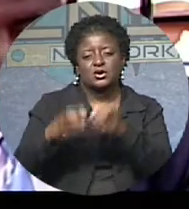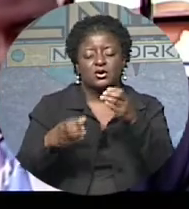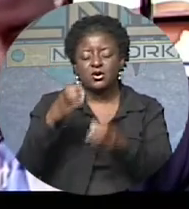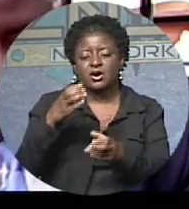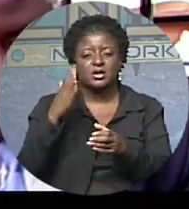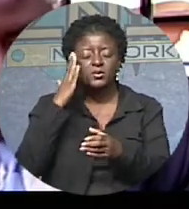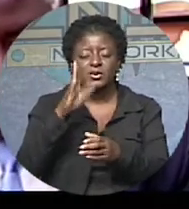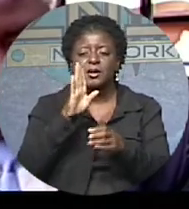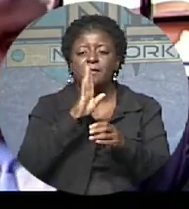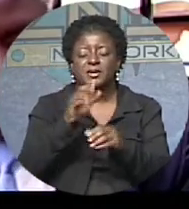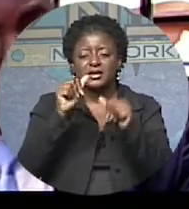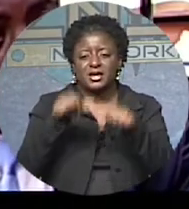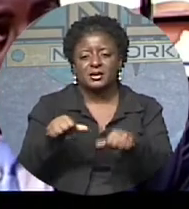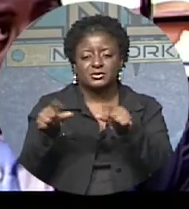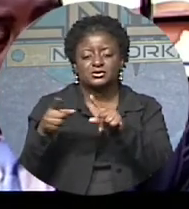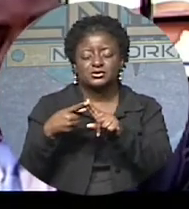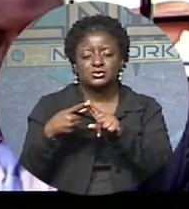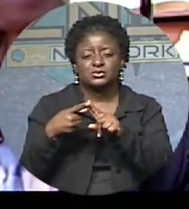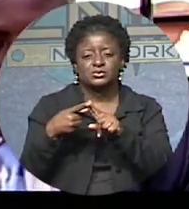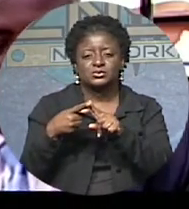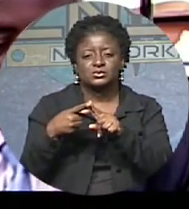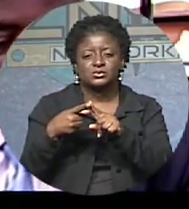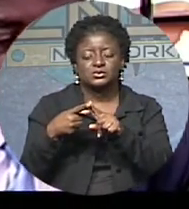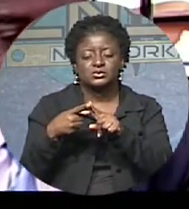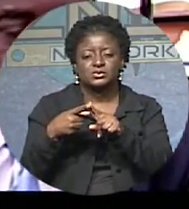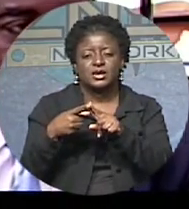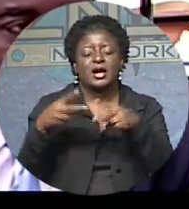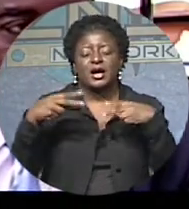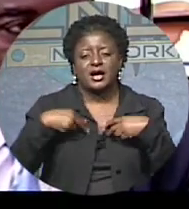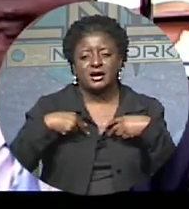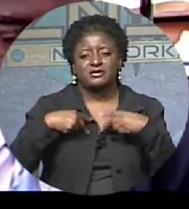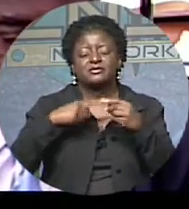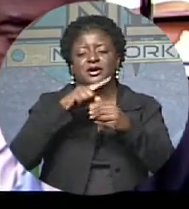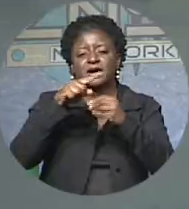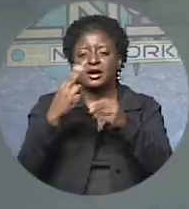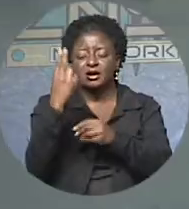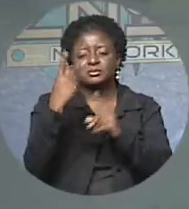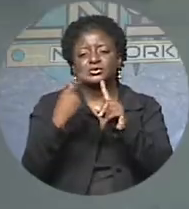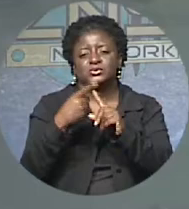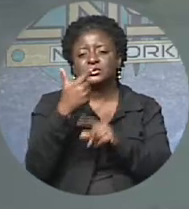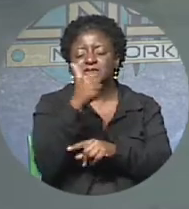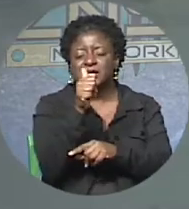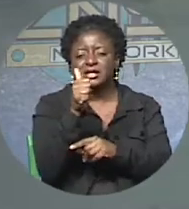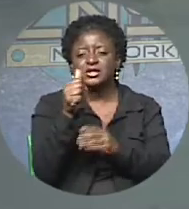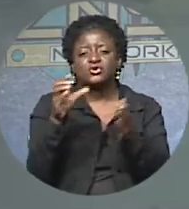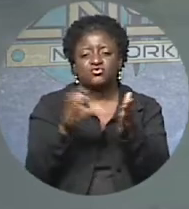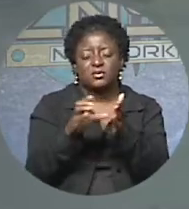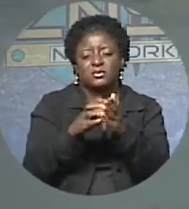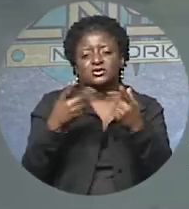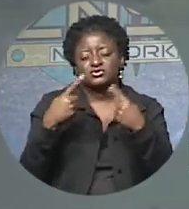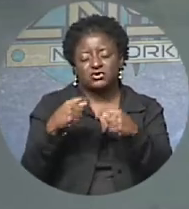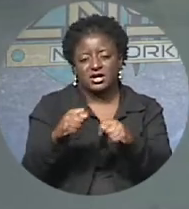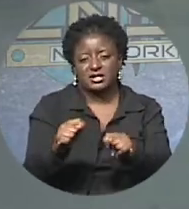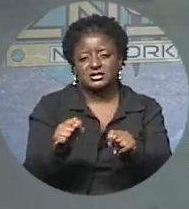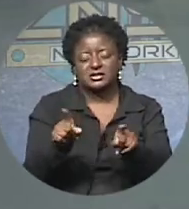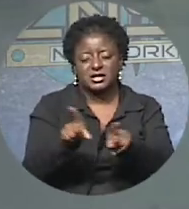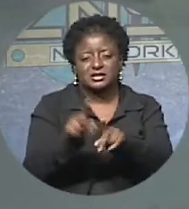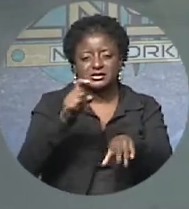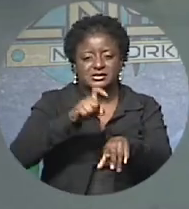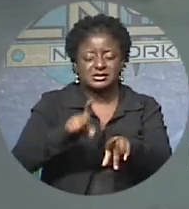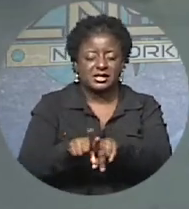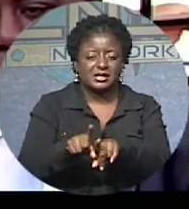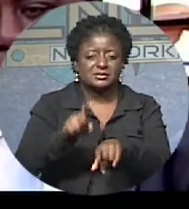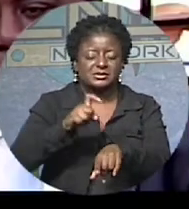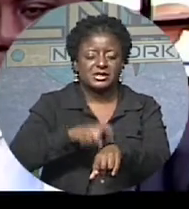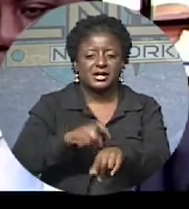conduct as many as 10 criminal trials at the same time. The Eugene DePuch Law School will also be engaged in